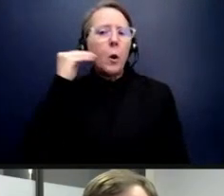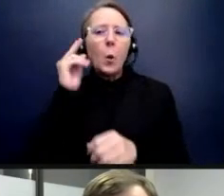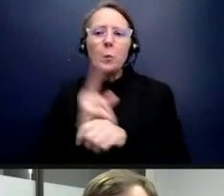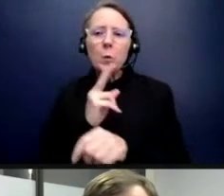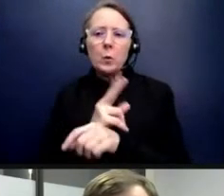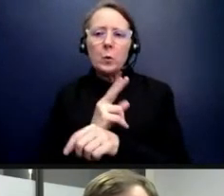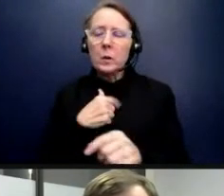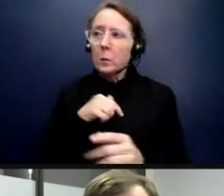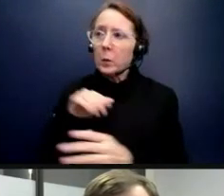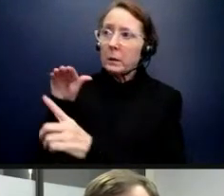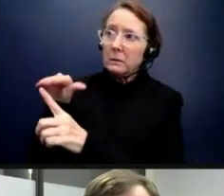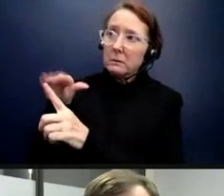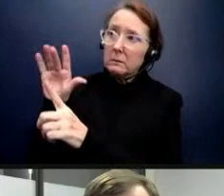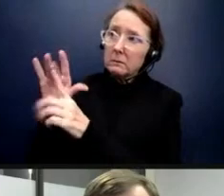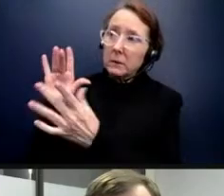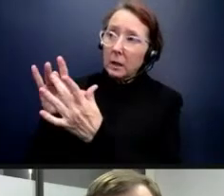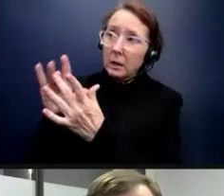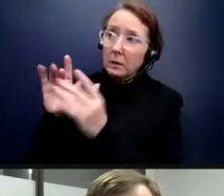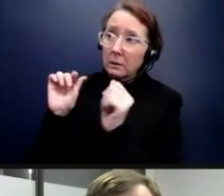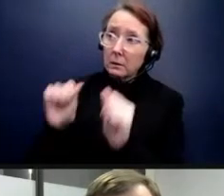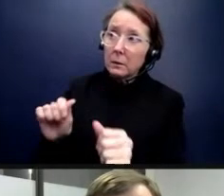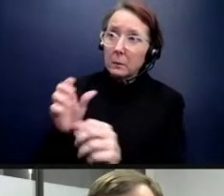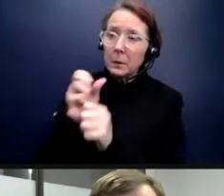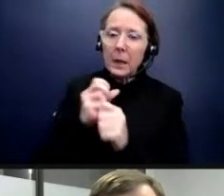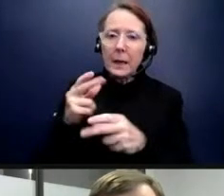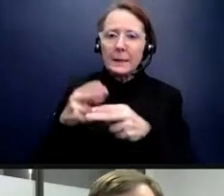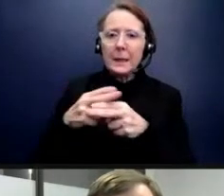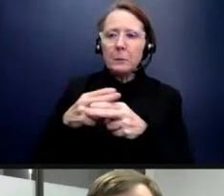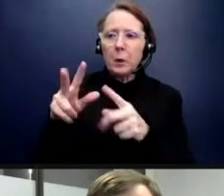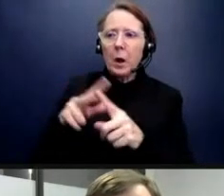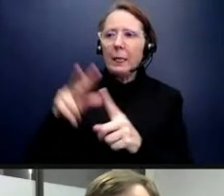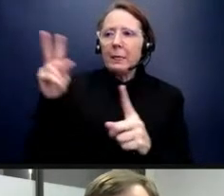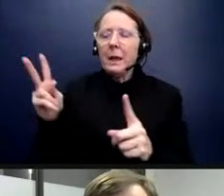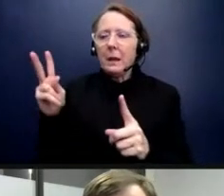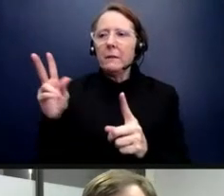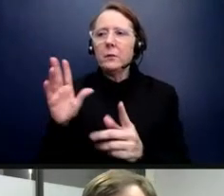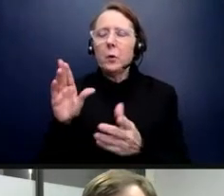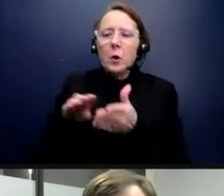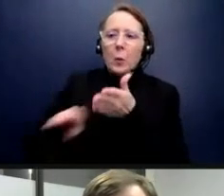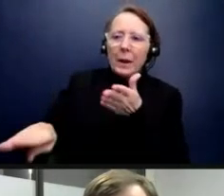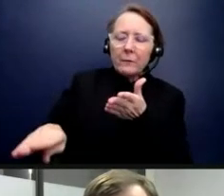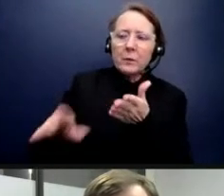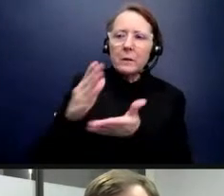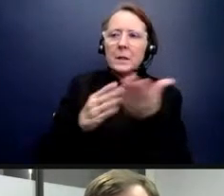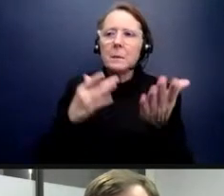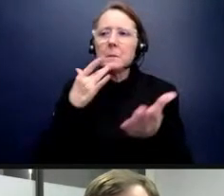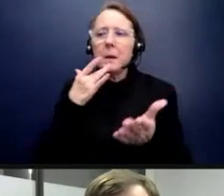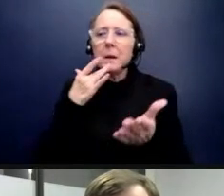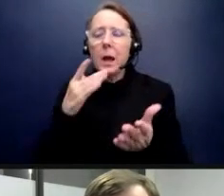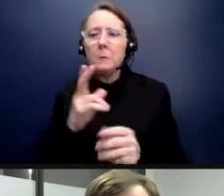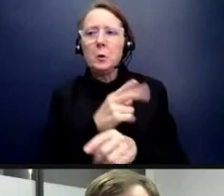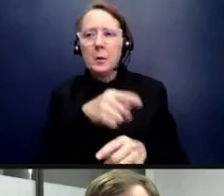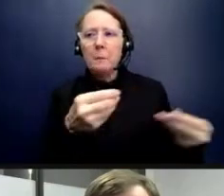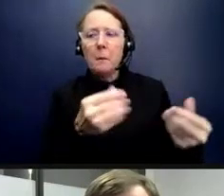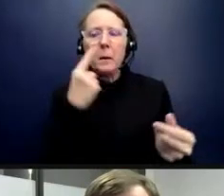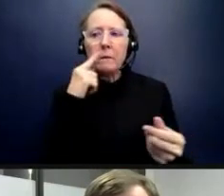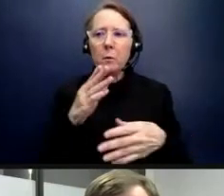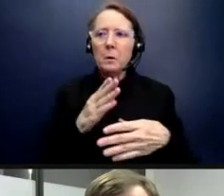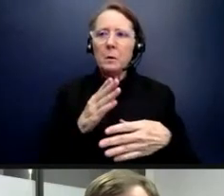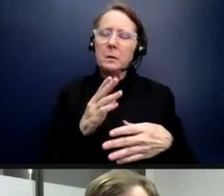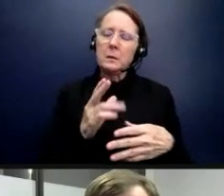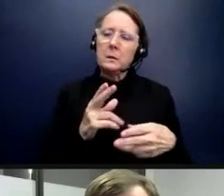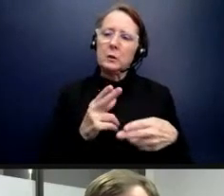see if there was a way we could get a temporary lift of that or a waiver of some type to use it for interim shelter.